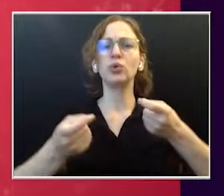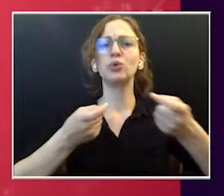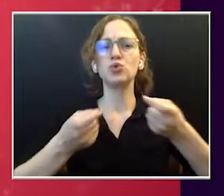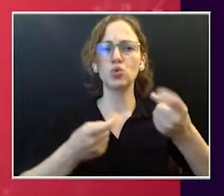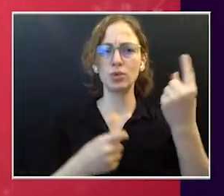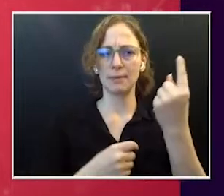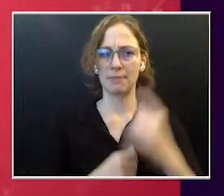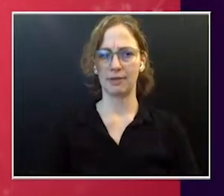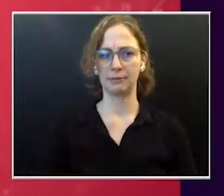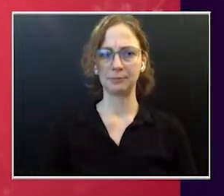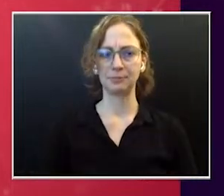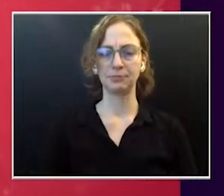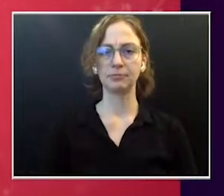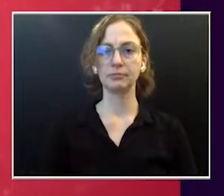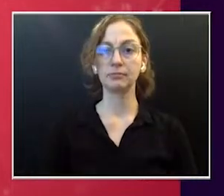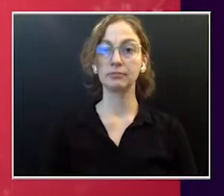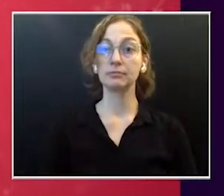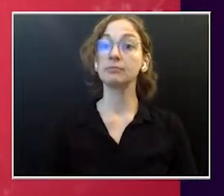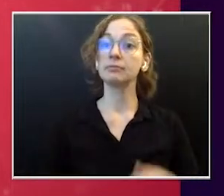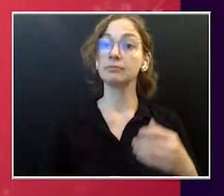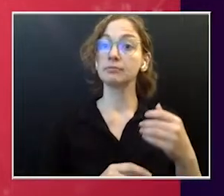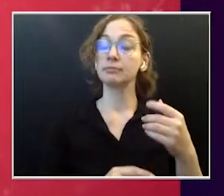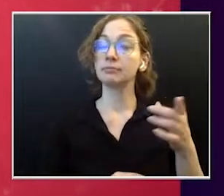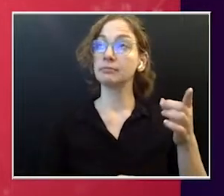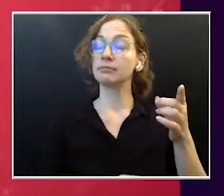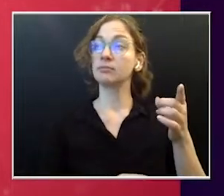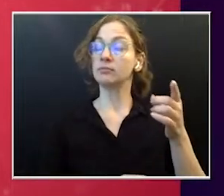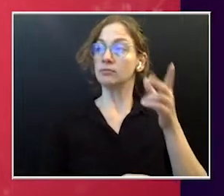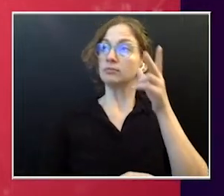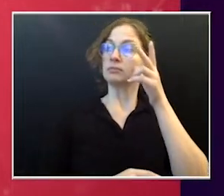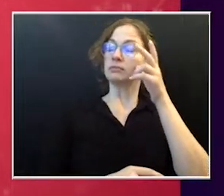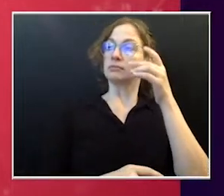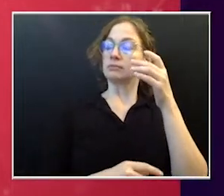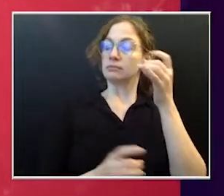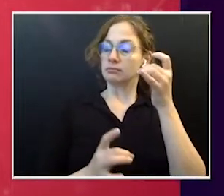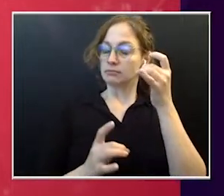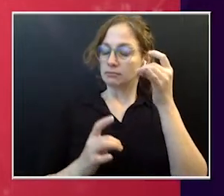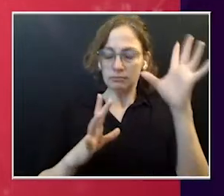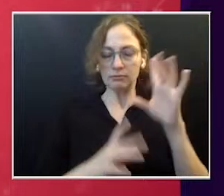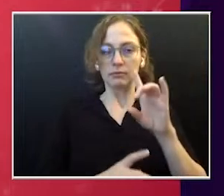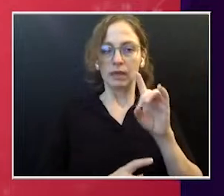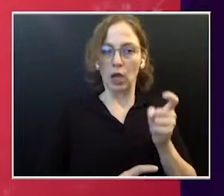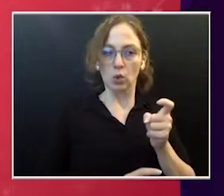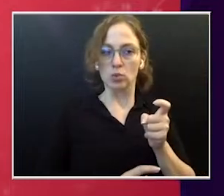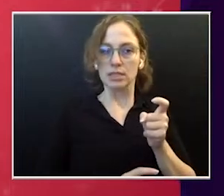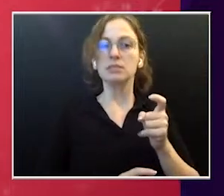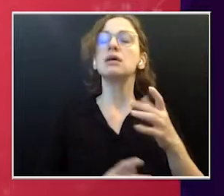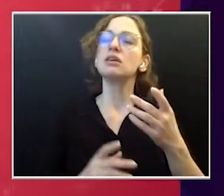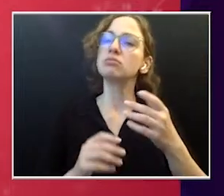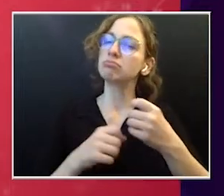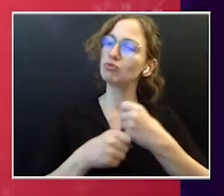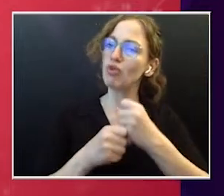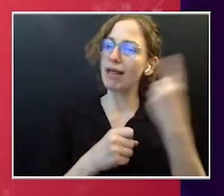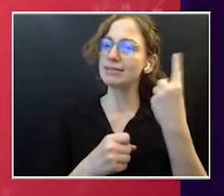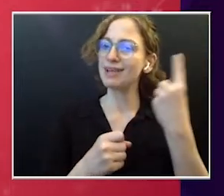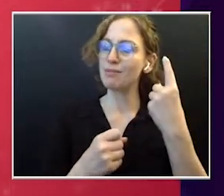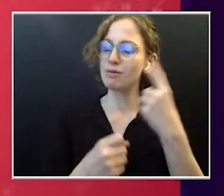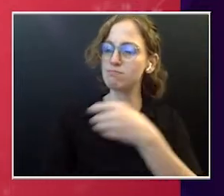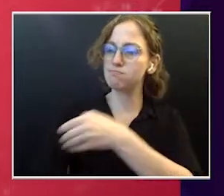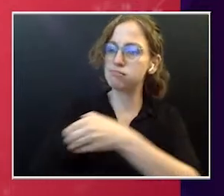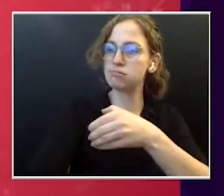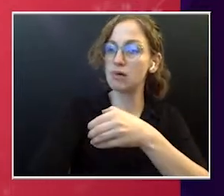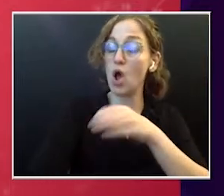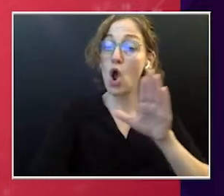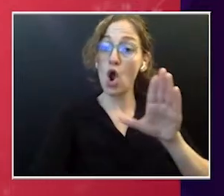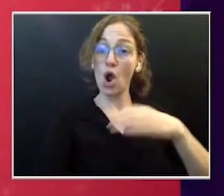took a devastating diagnosis and she created something powerful. And doctors say her passion helped save her life. It's